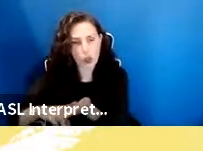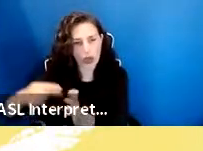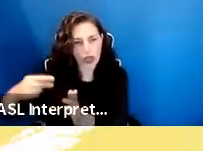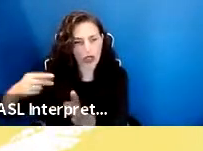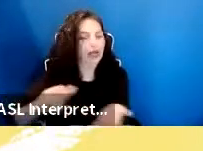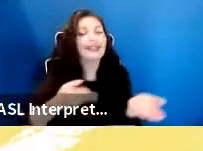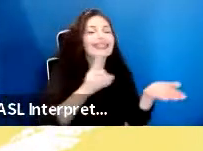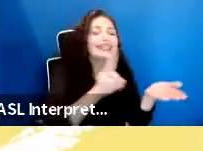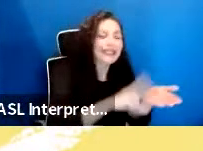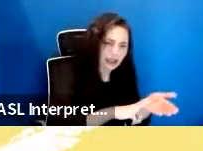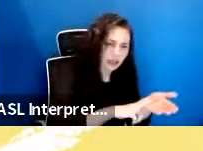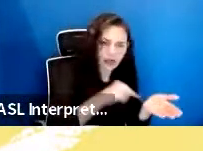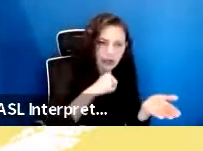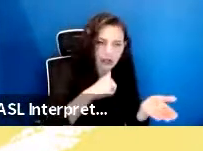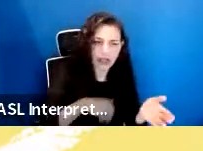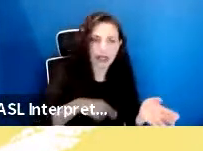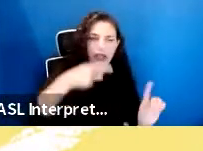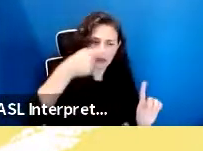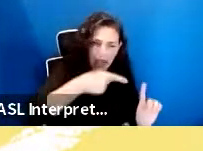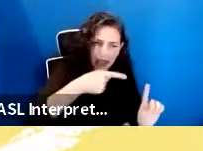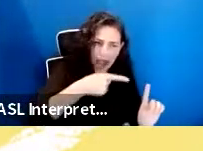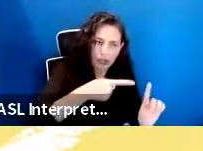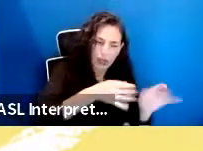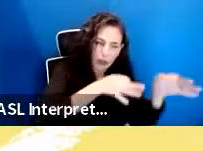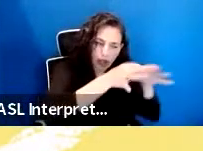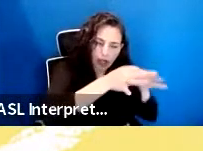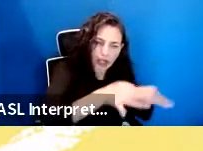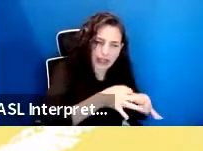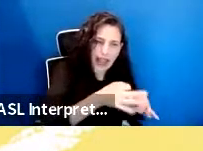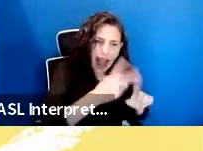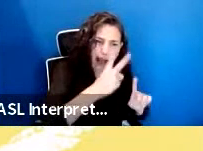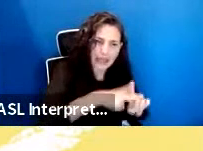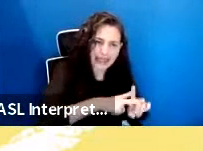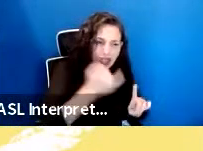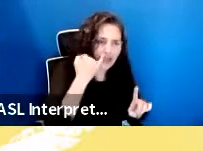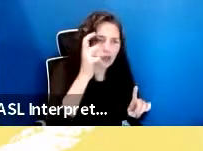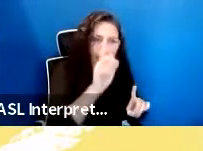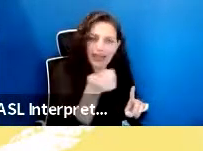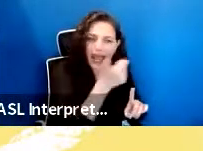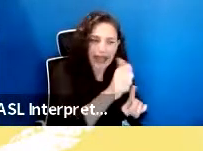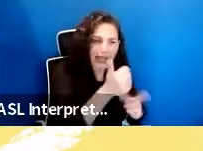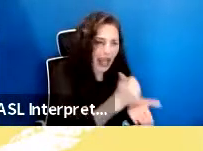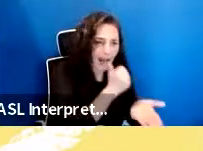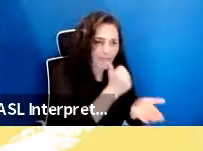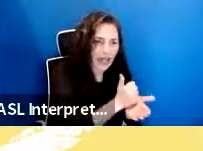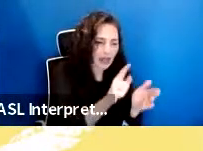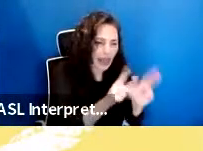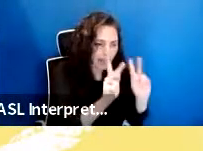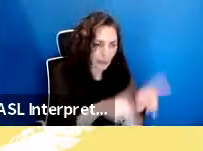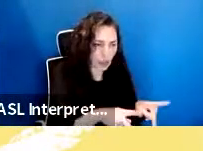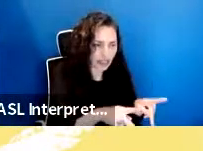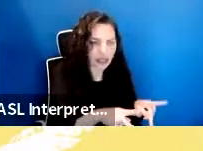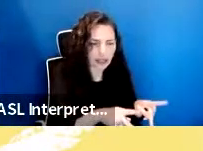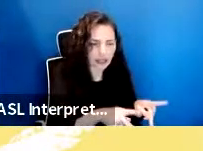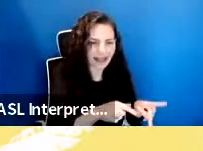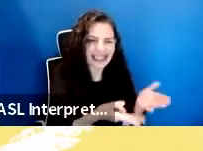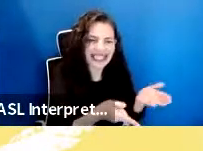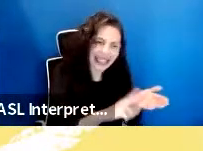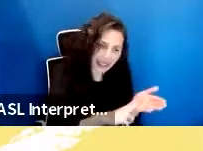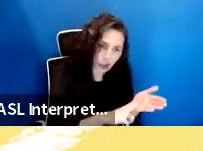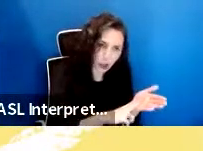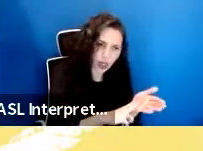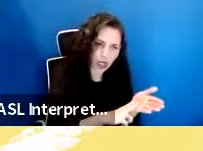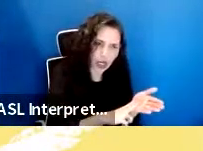signatory application should you need that initial help. You'll have a signatory representative, though,